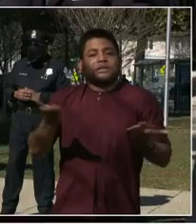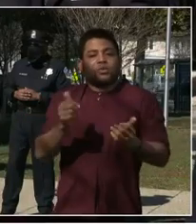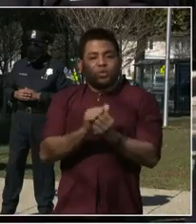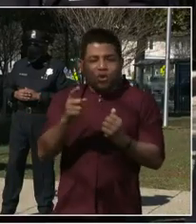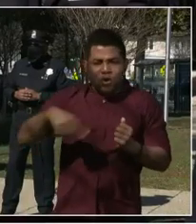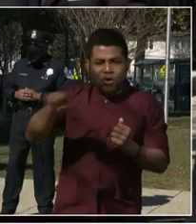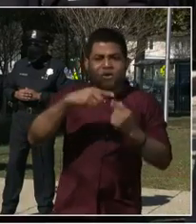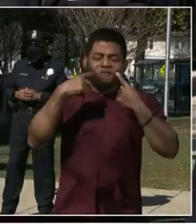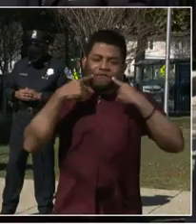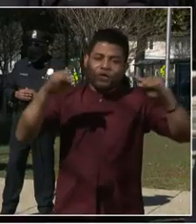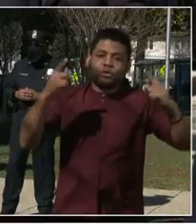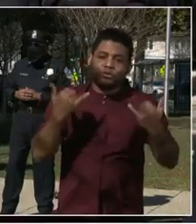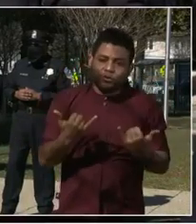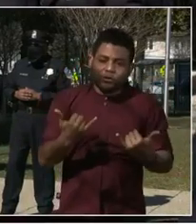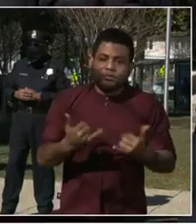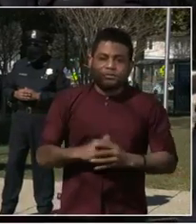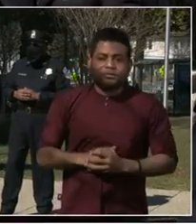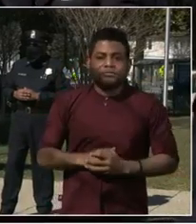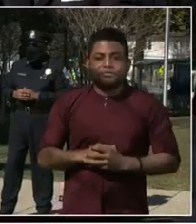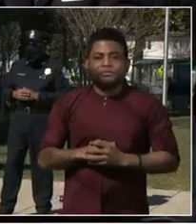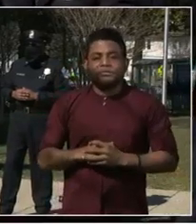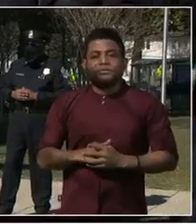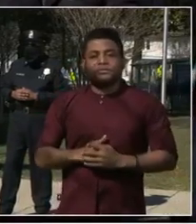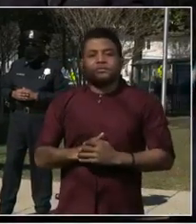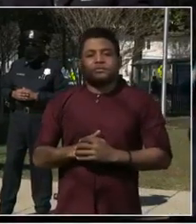we have. So I'm very confident to answer your question.